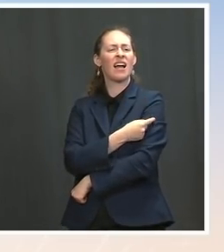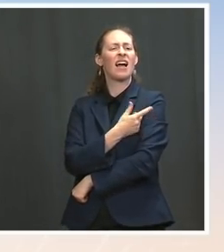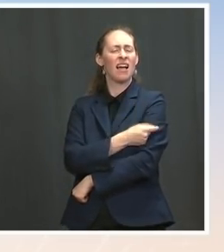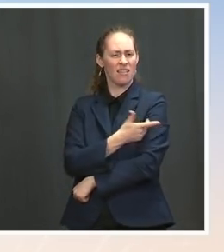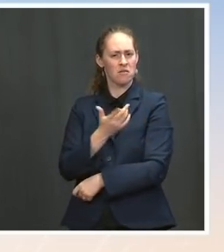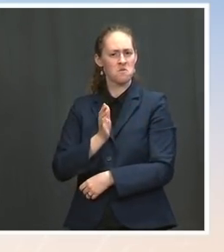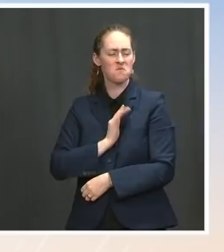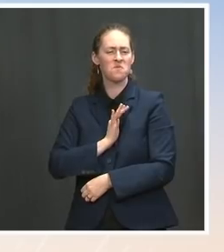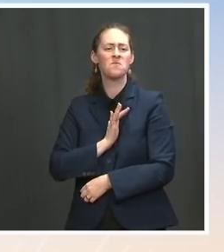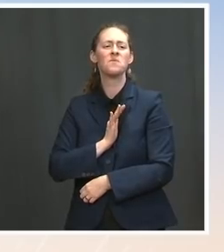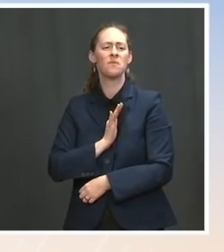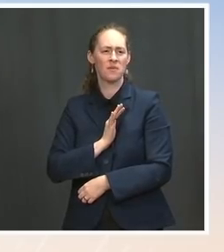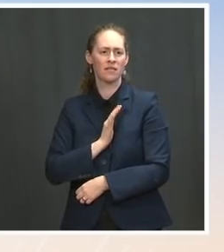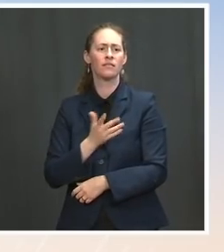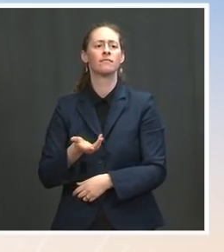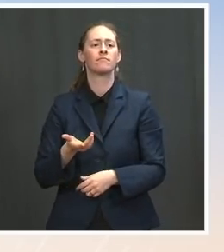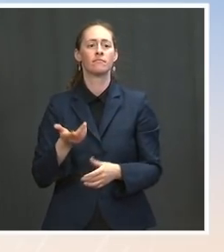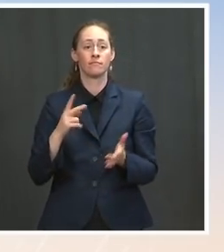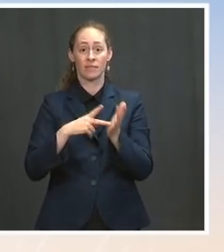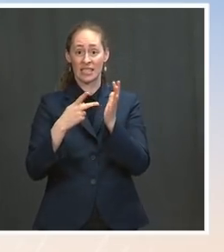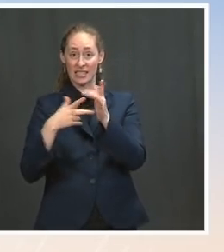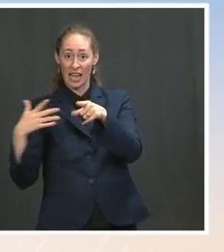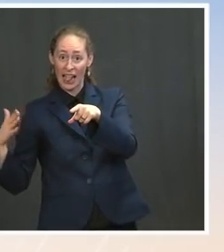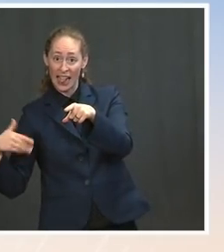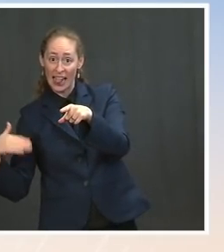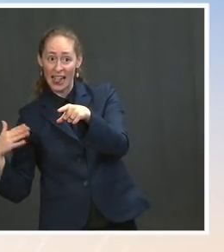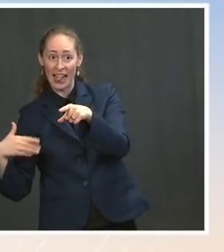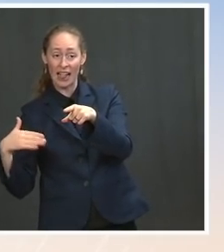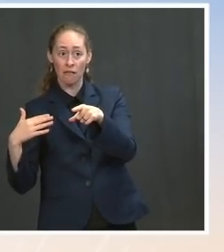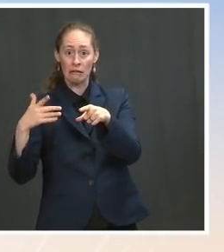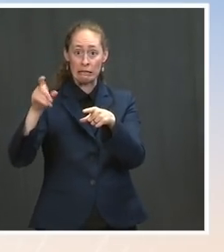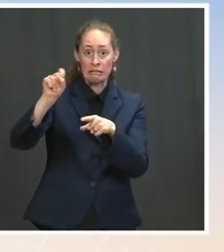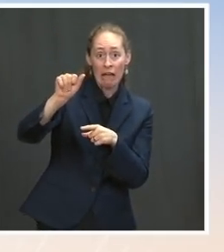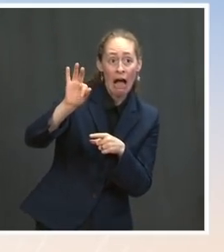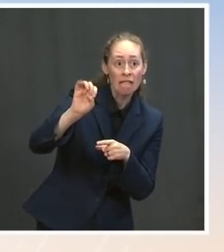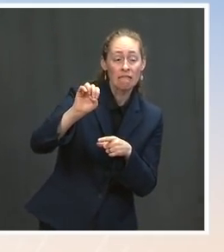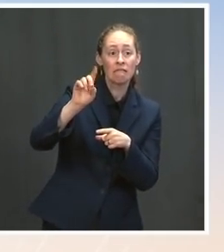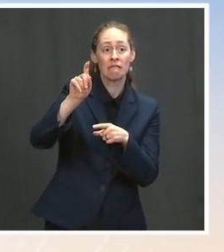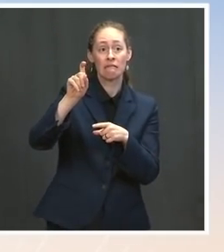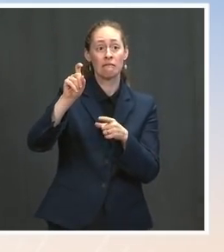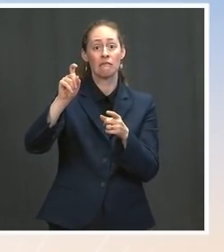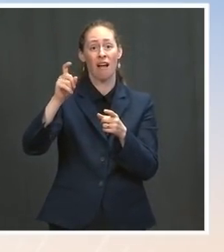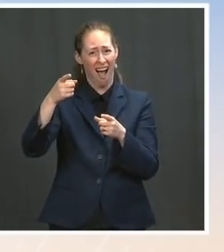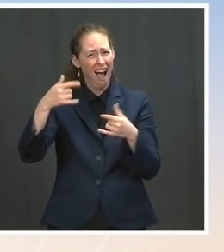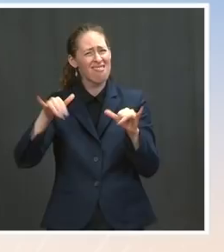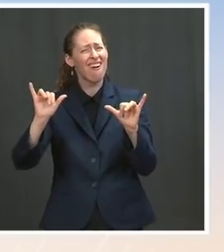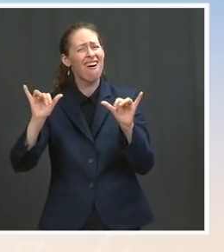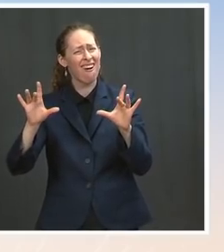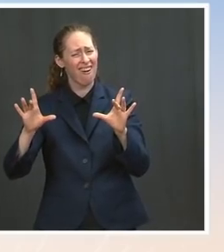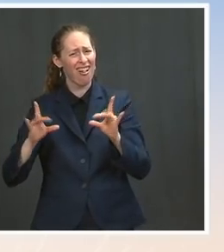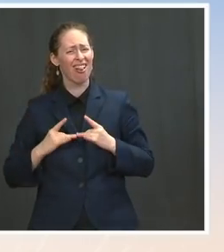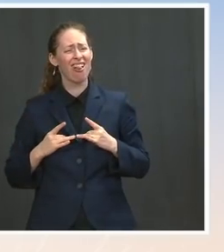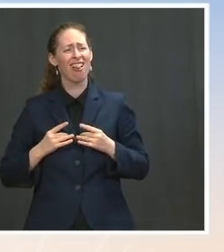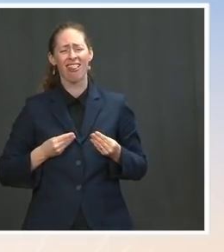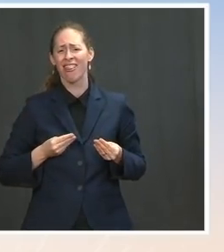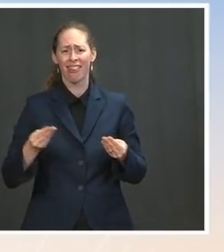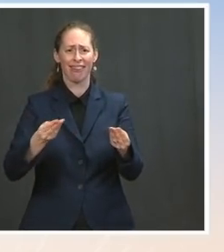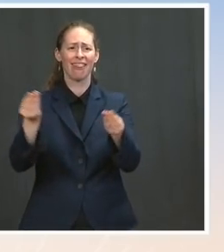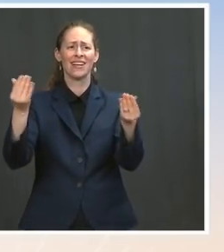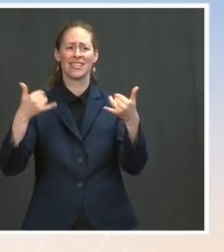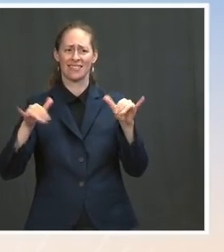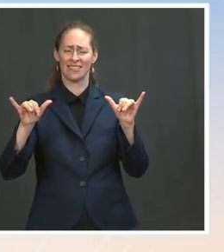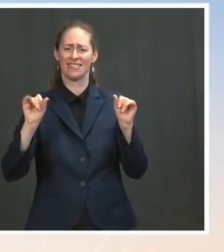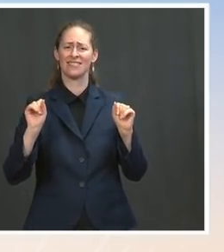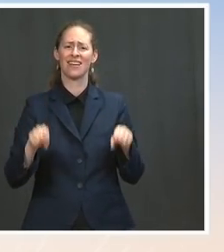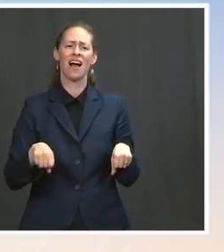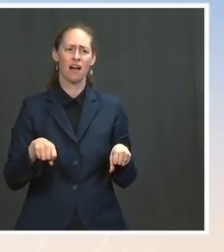mean that individuals who are not vaccinated are safe from getting the virus. And well, yes, we've made a lot of progress. There are still communities